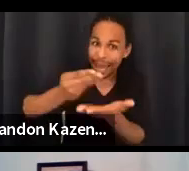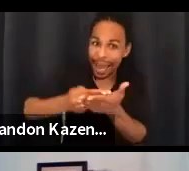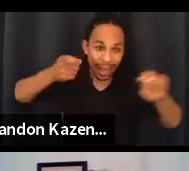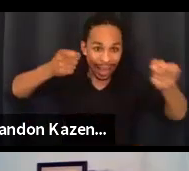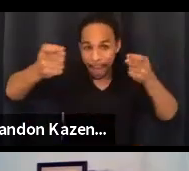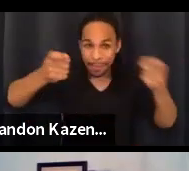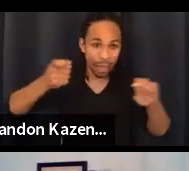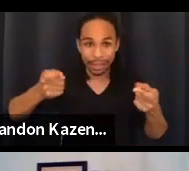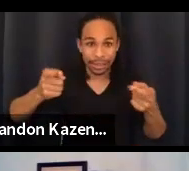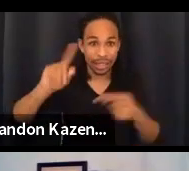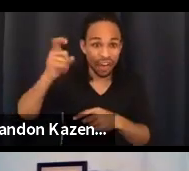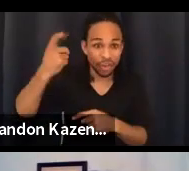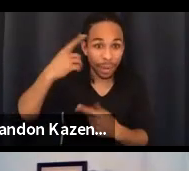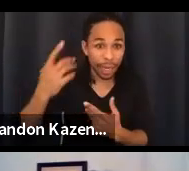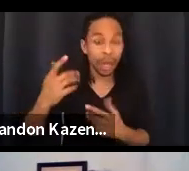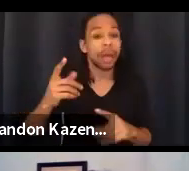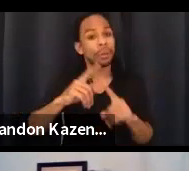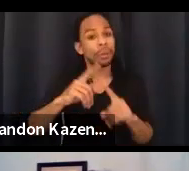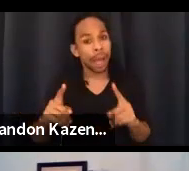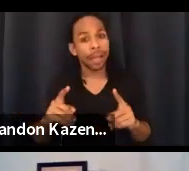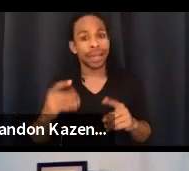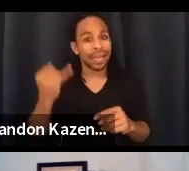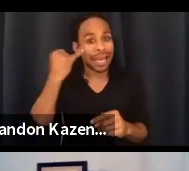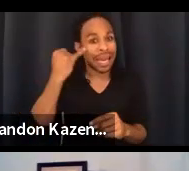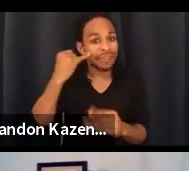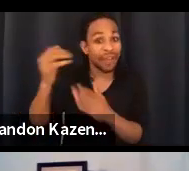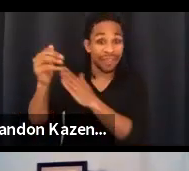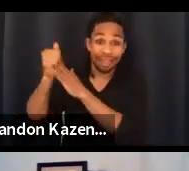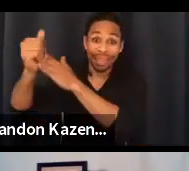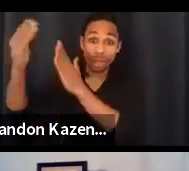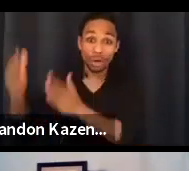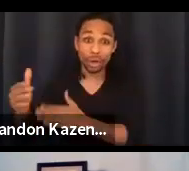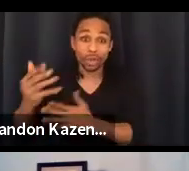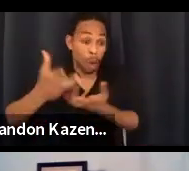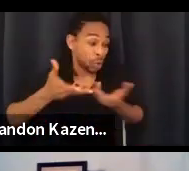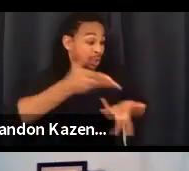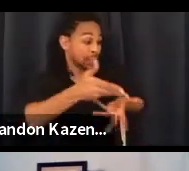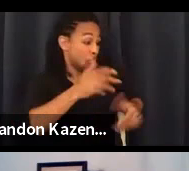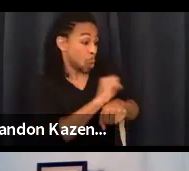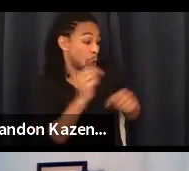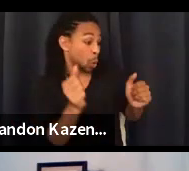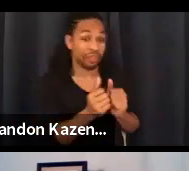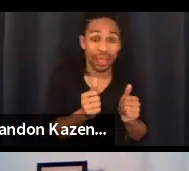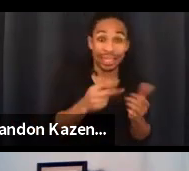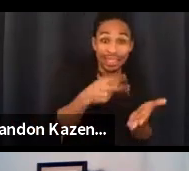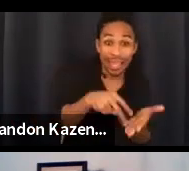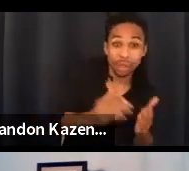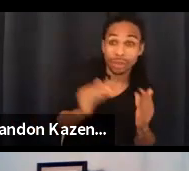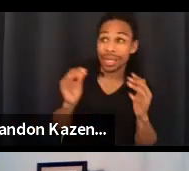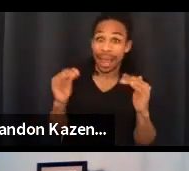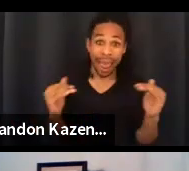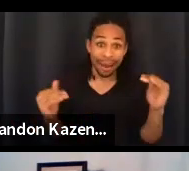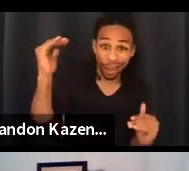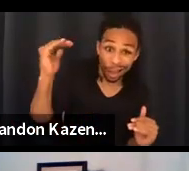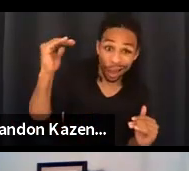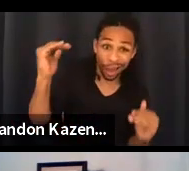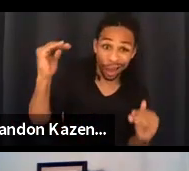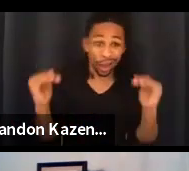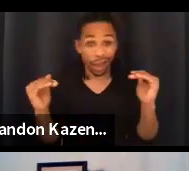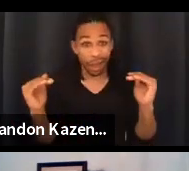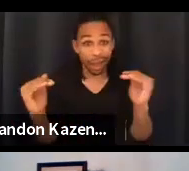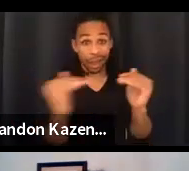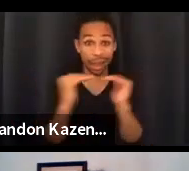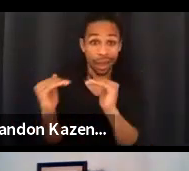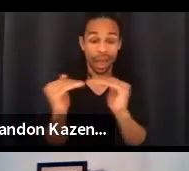in an egalitarian system environment, then there's that gap in which it creates sort